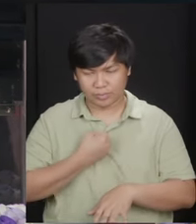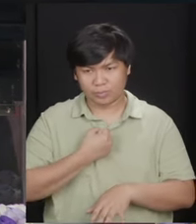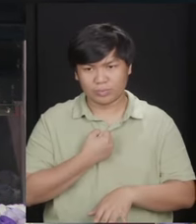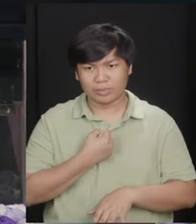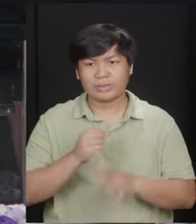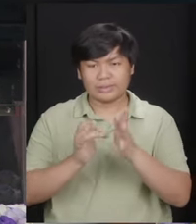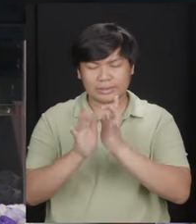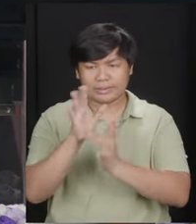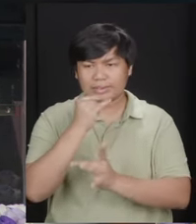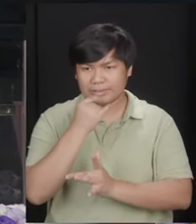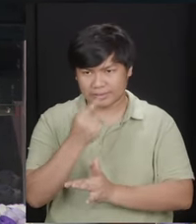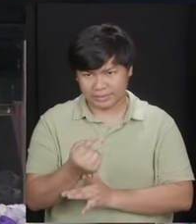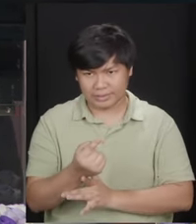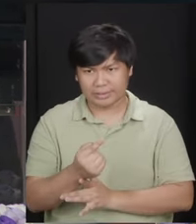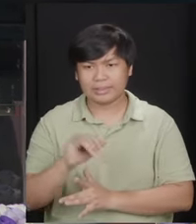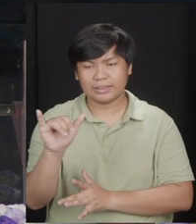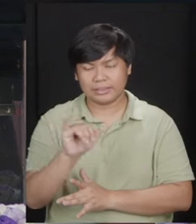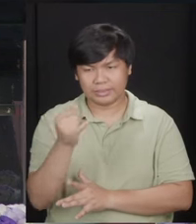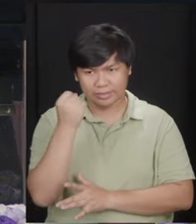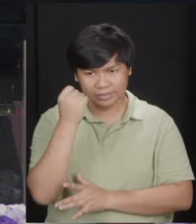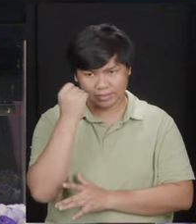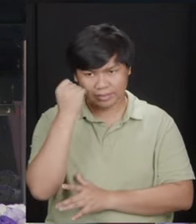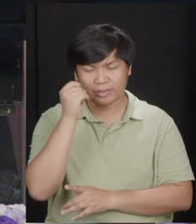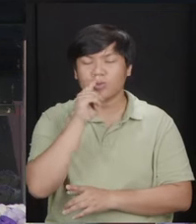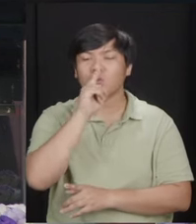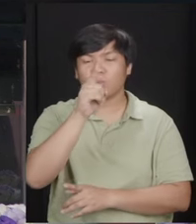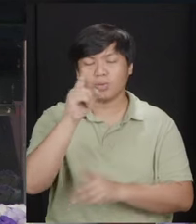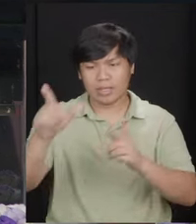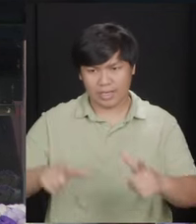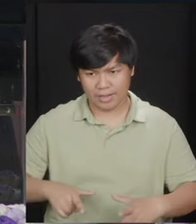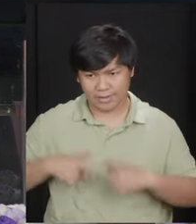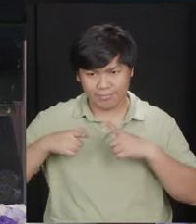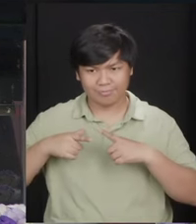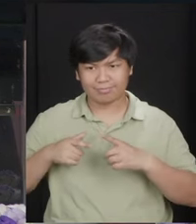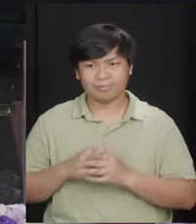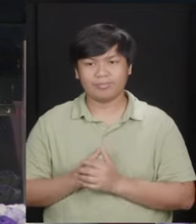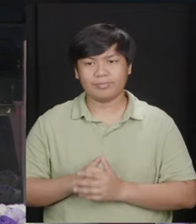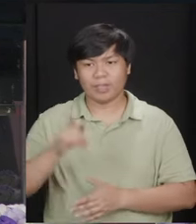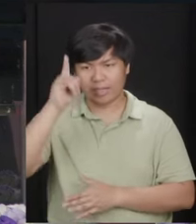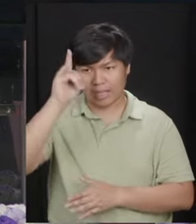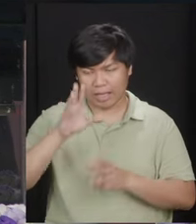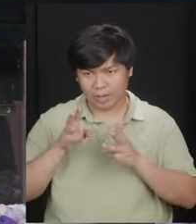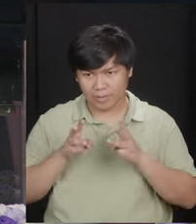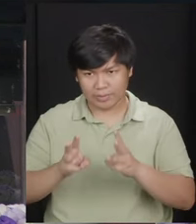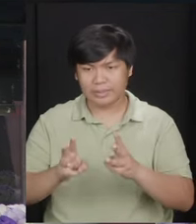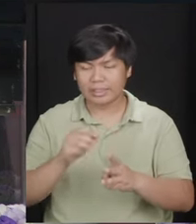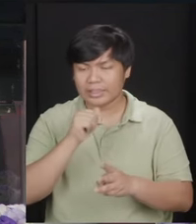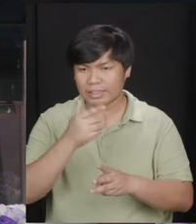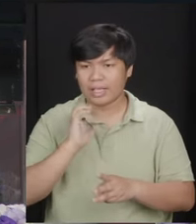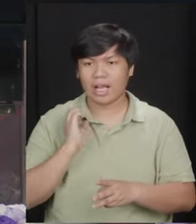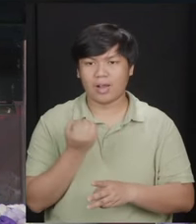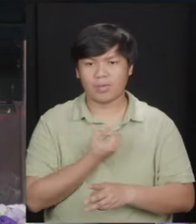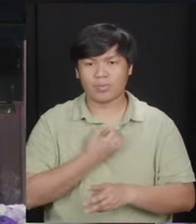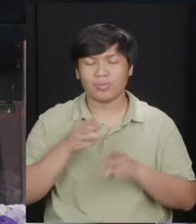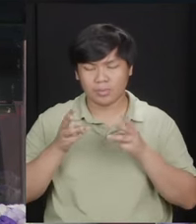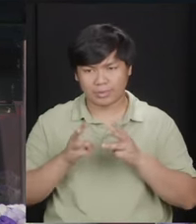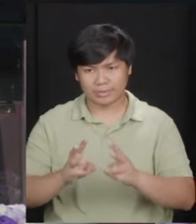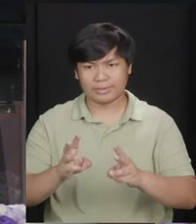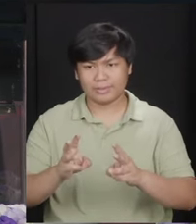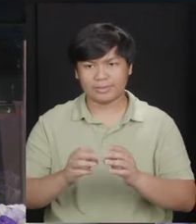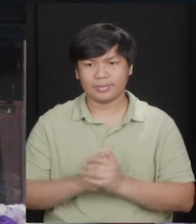said, is actually real life at its best. Friends, God's ways are not our ways, Isaiah